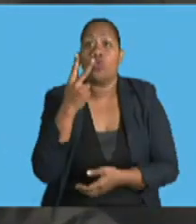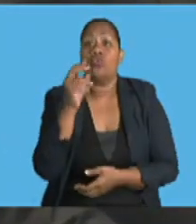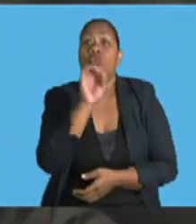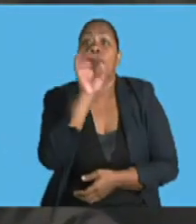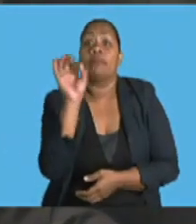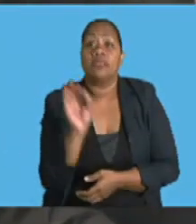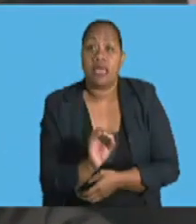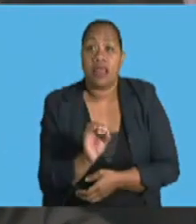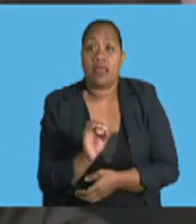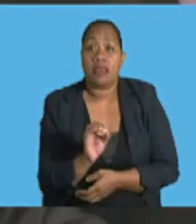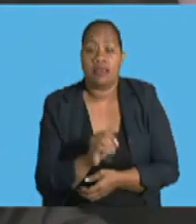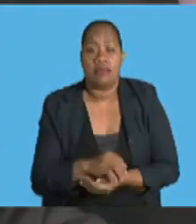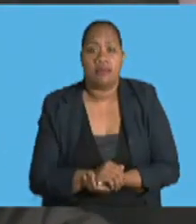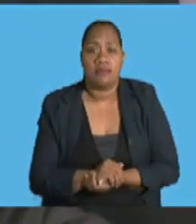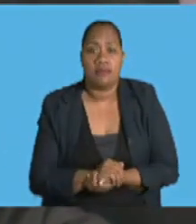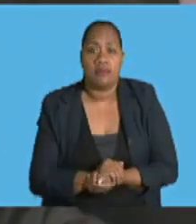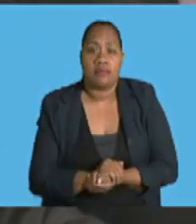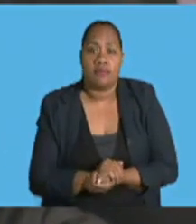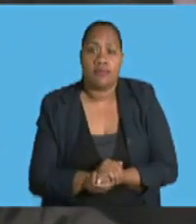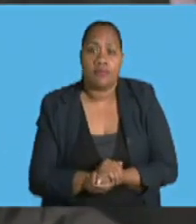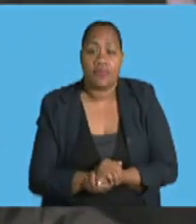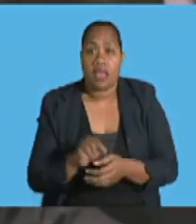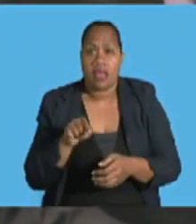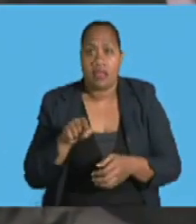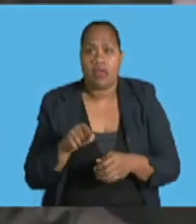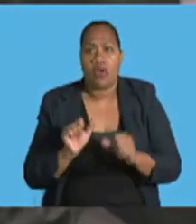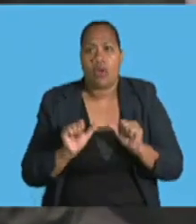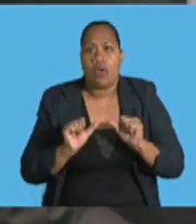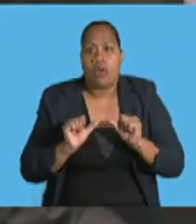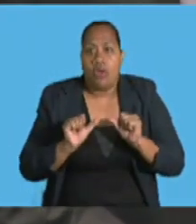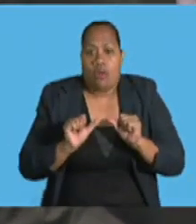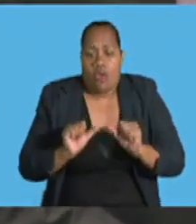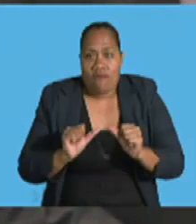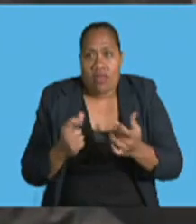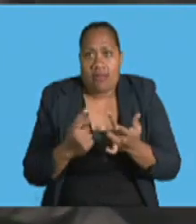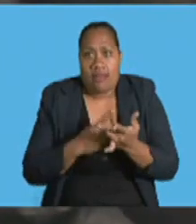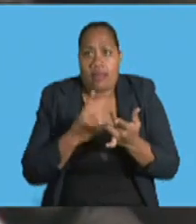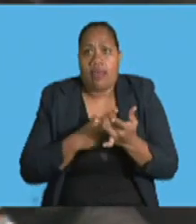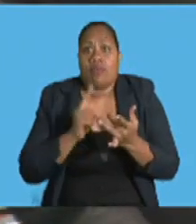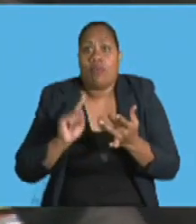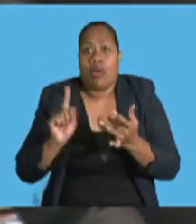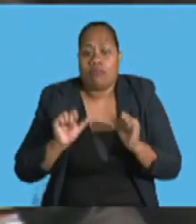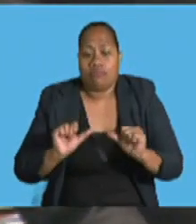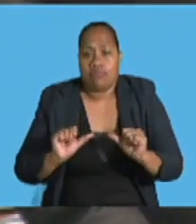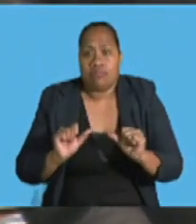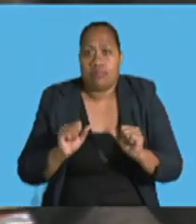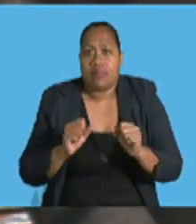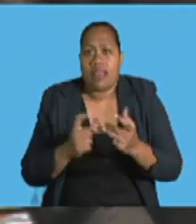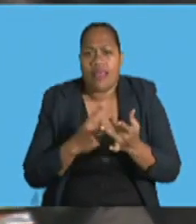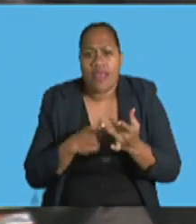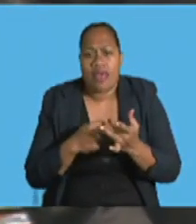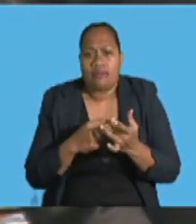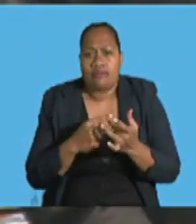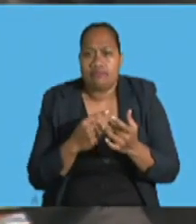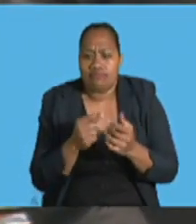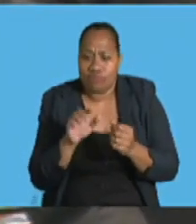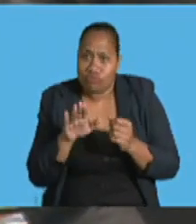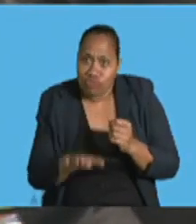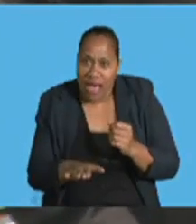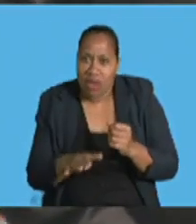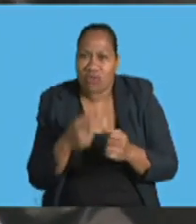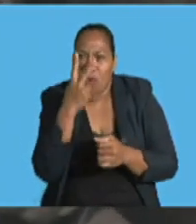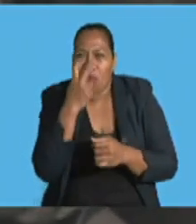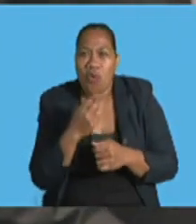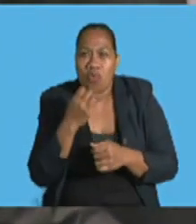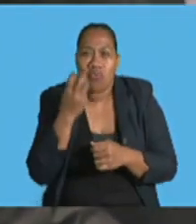1% respectively, and prevent another innocent child or woman from becoming a victim